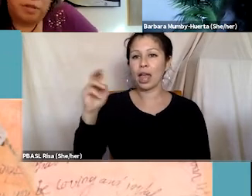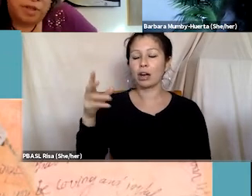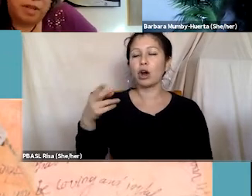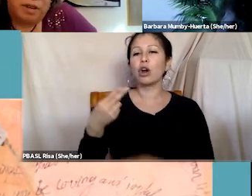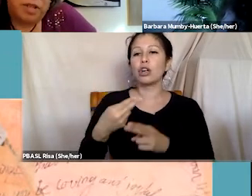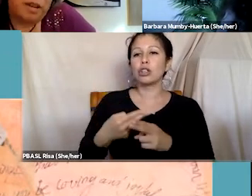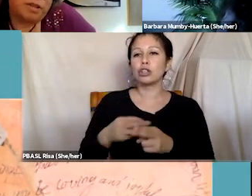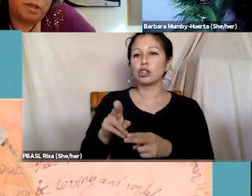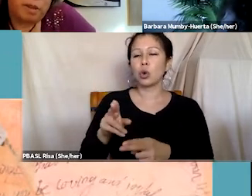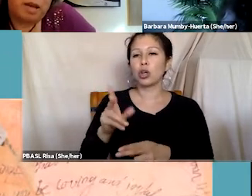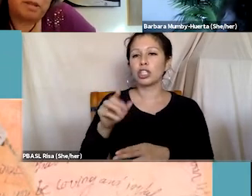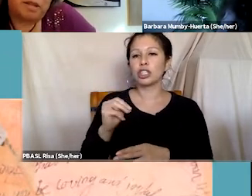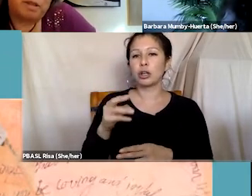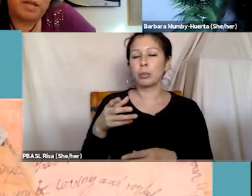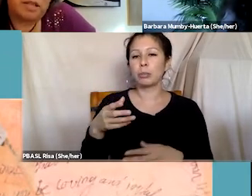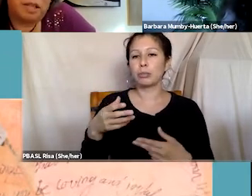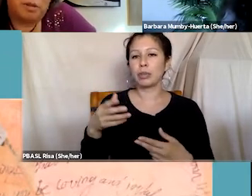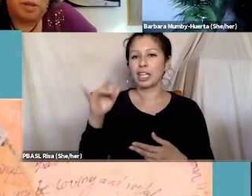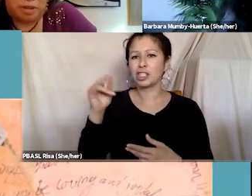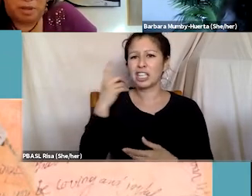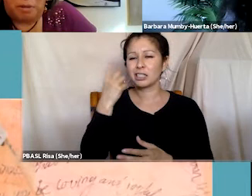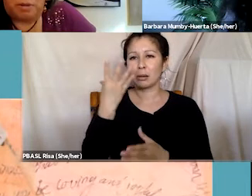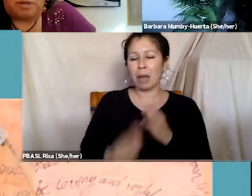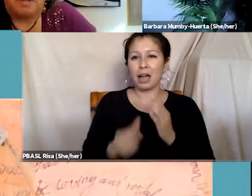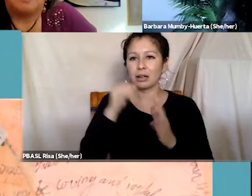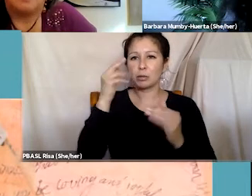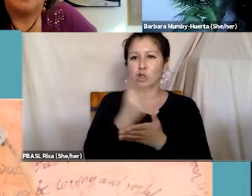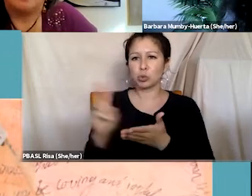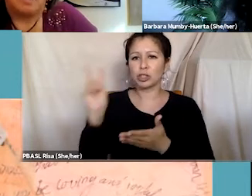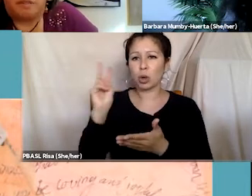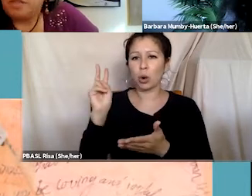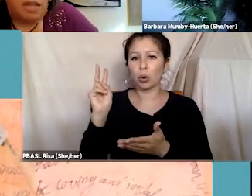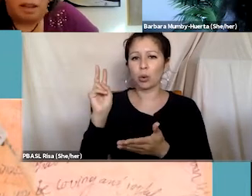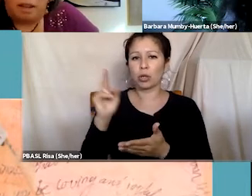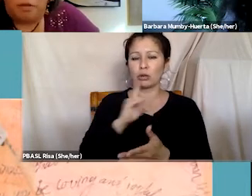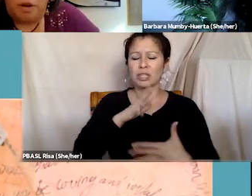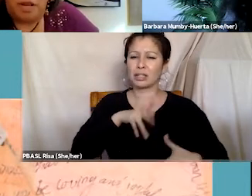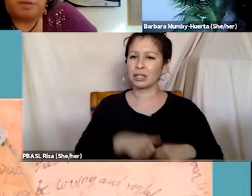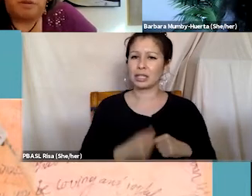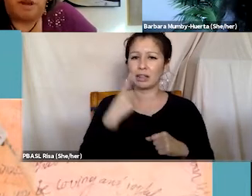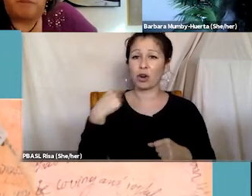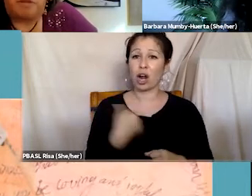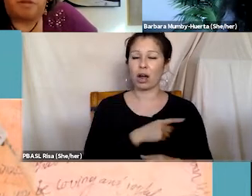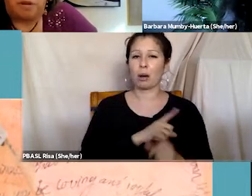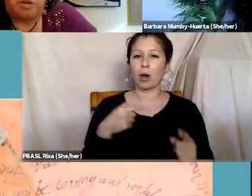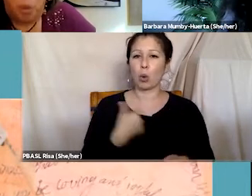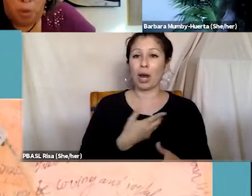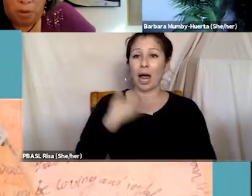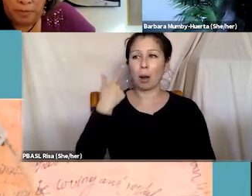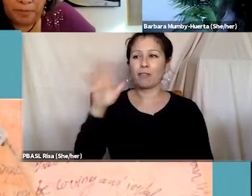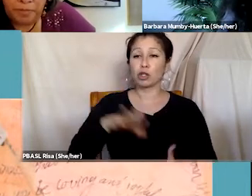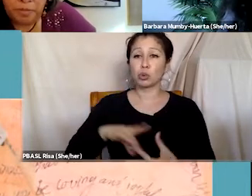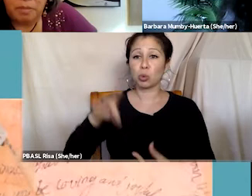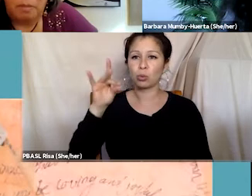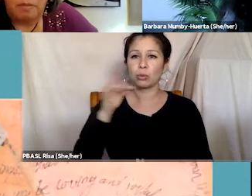Health Service here, and Janet just passed unexpectedly 2 weeks ago, which was devastating for us, but we're happy for her